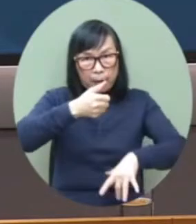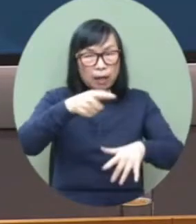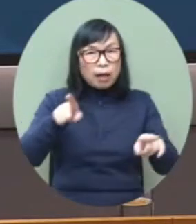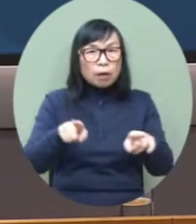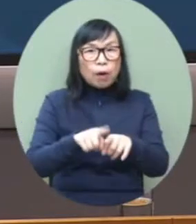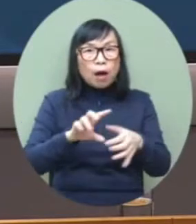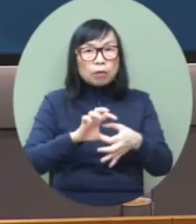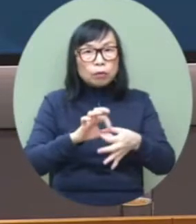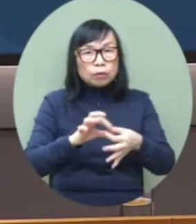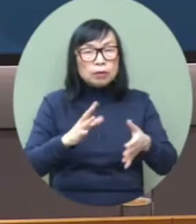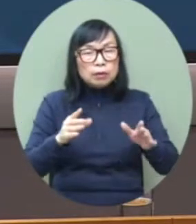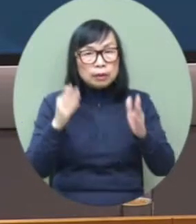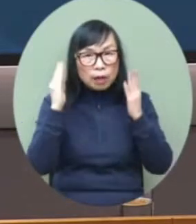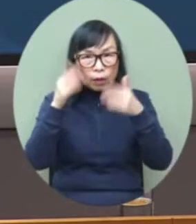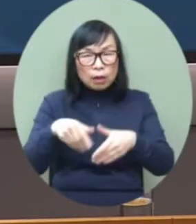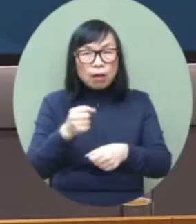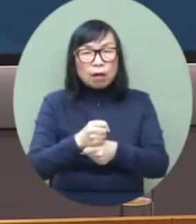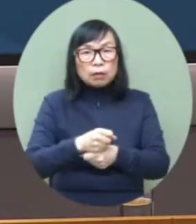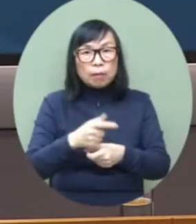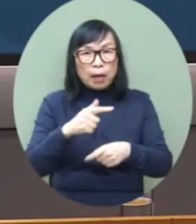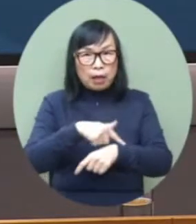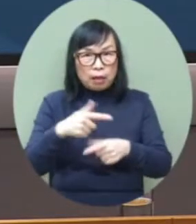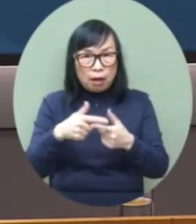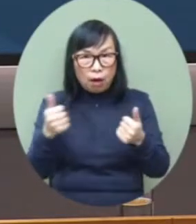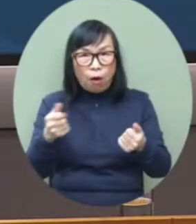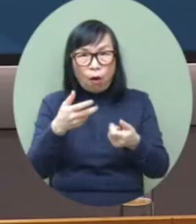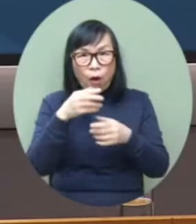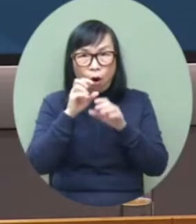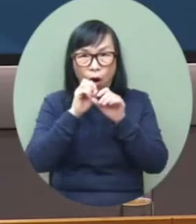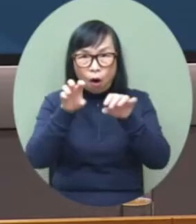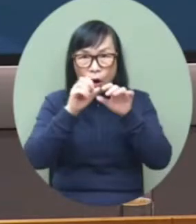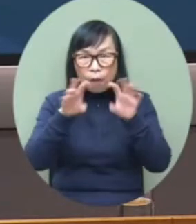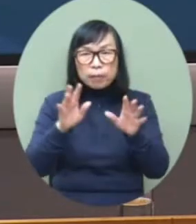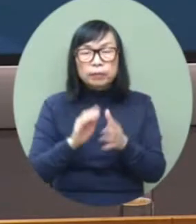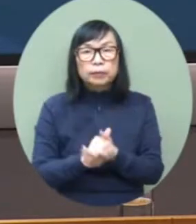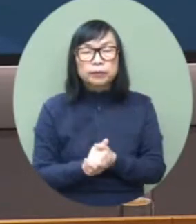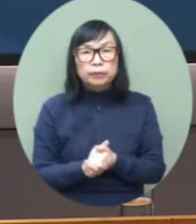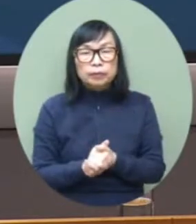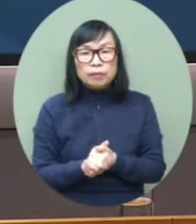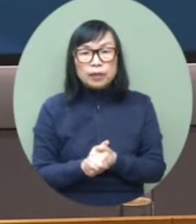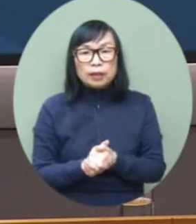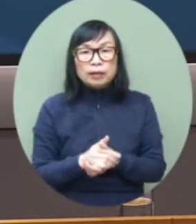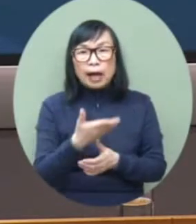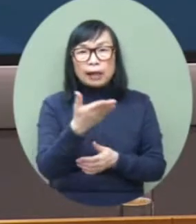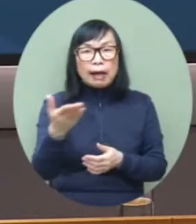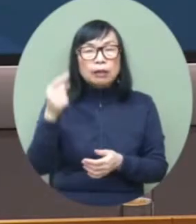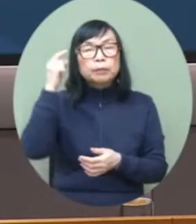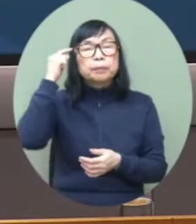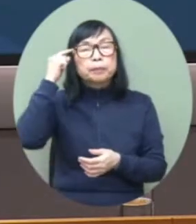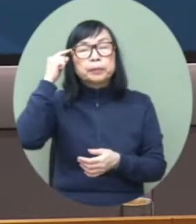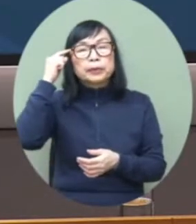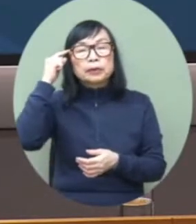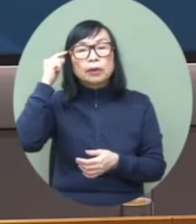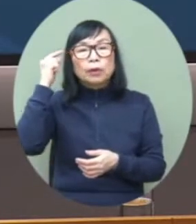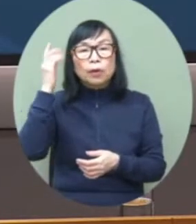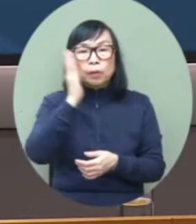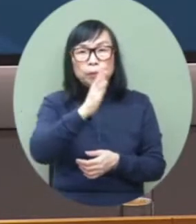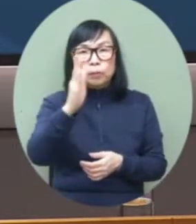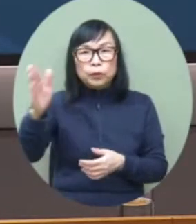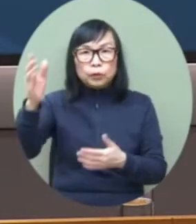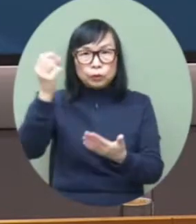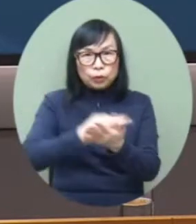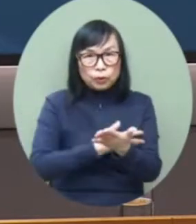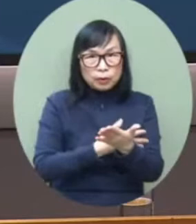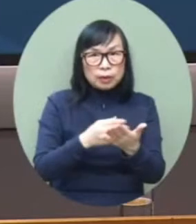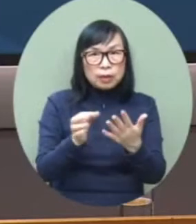will work with his staff and colleagues, and they will report regularly, so the public will be